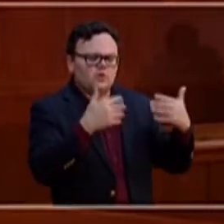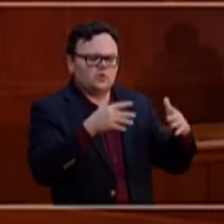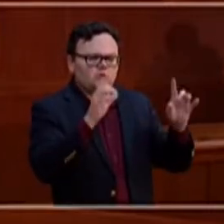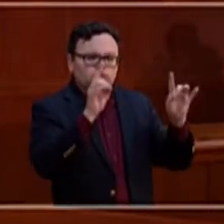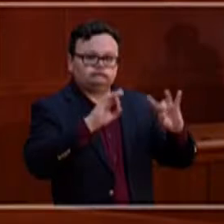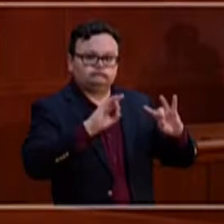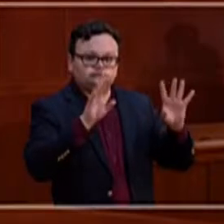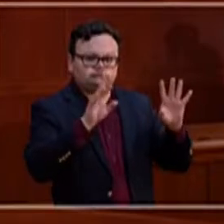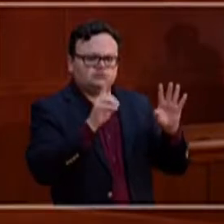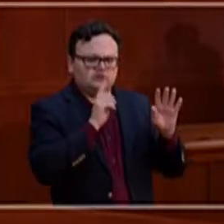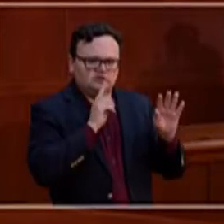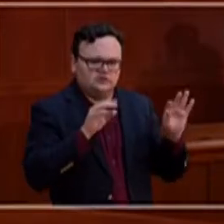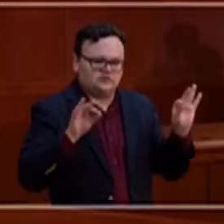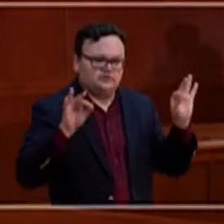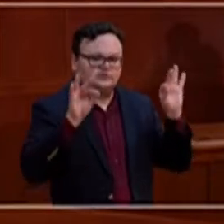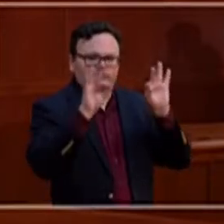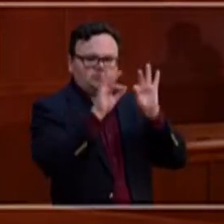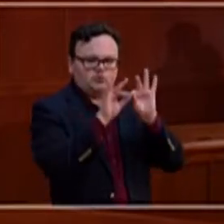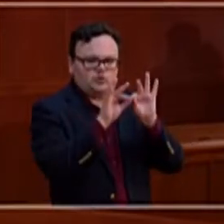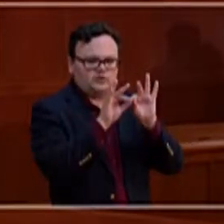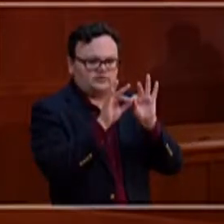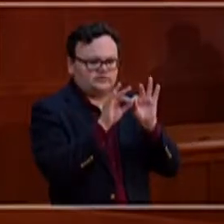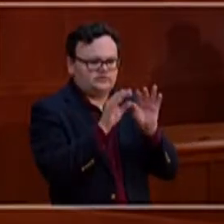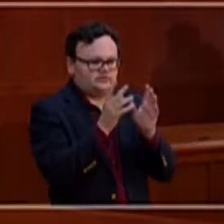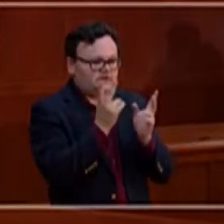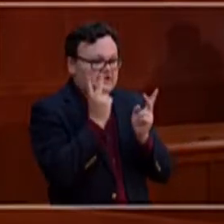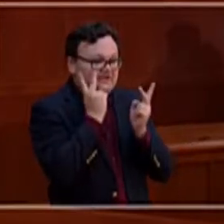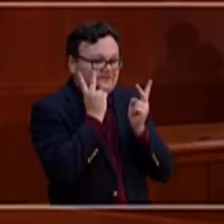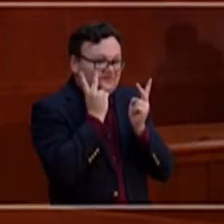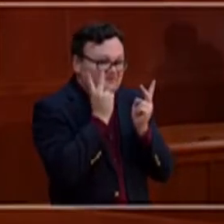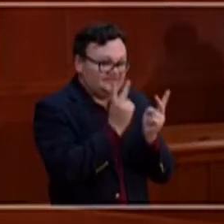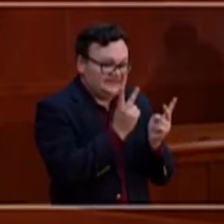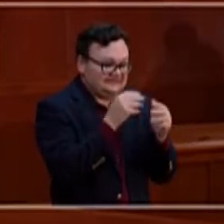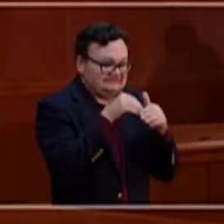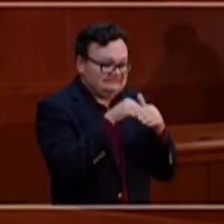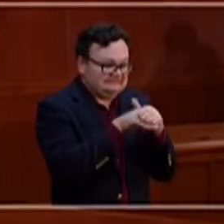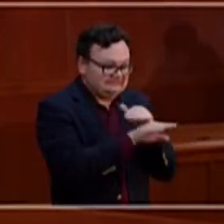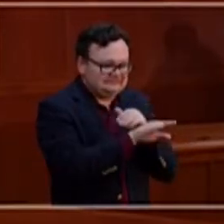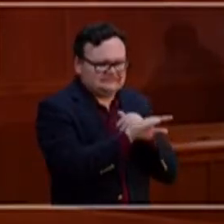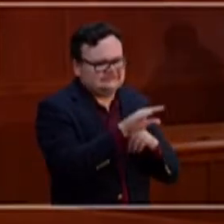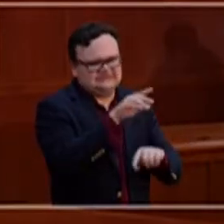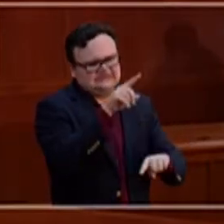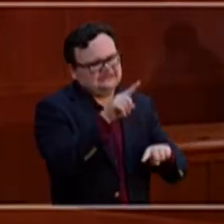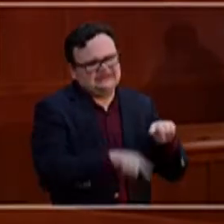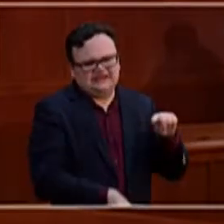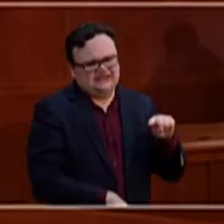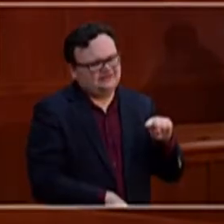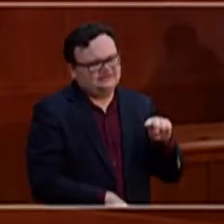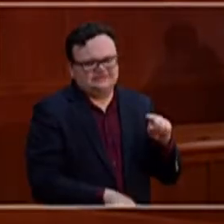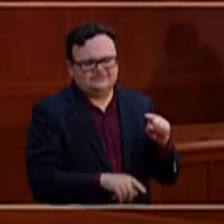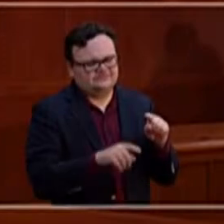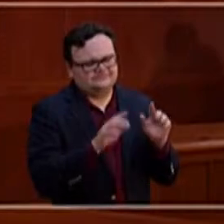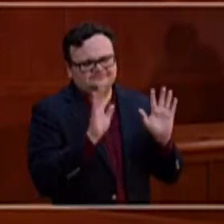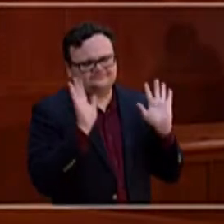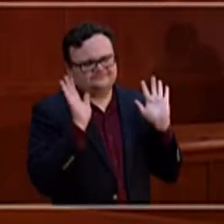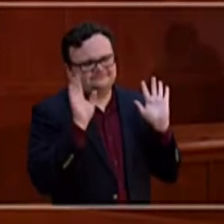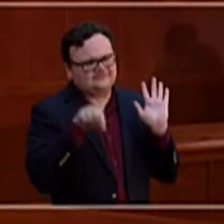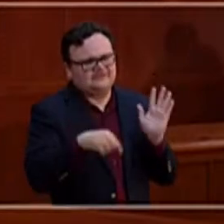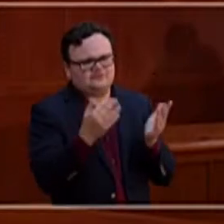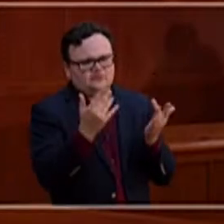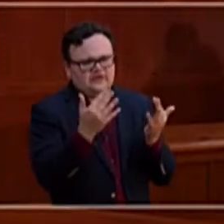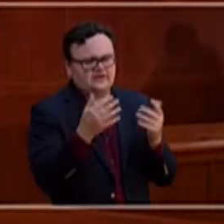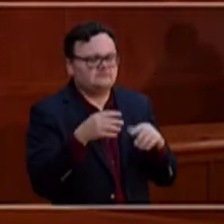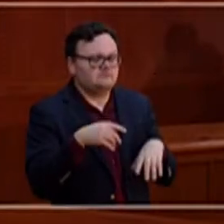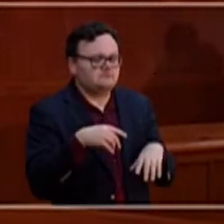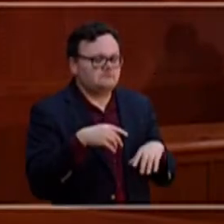all the more important. The visitation becomes very difficult. As we get over this hump and get into lower